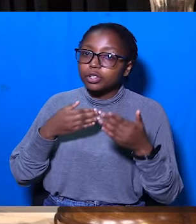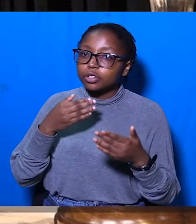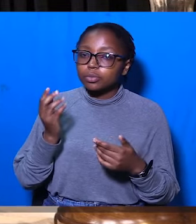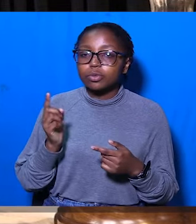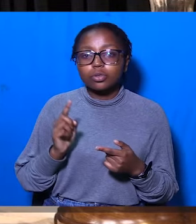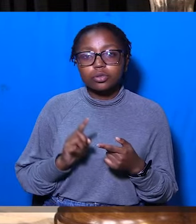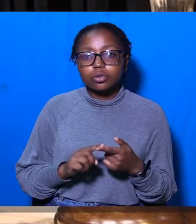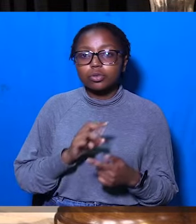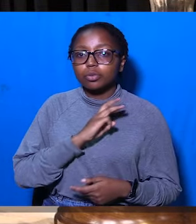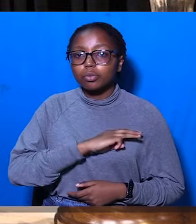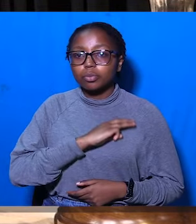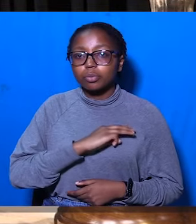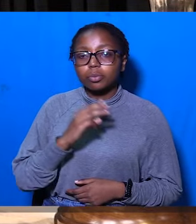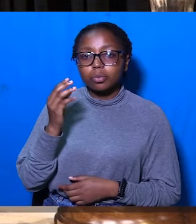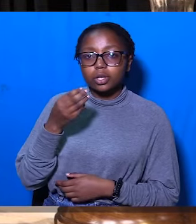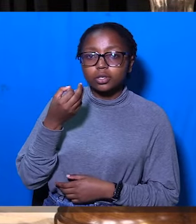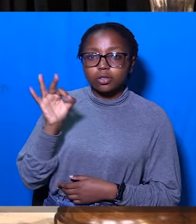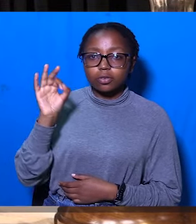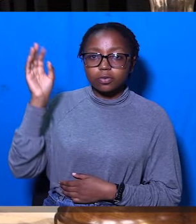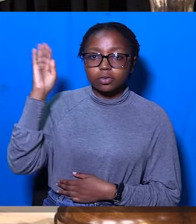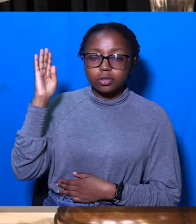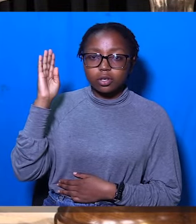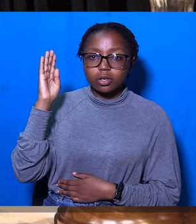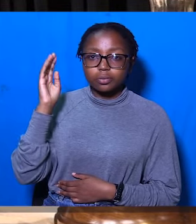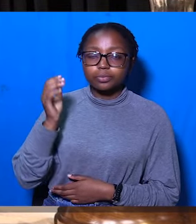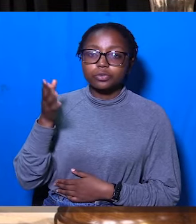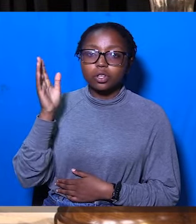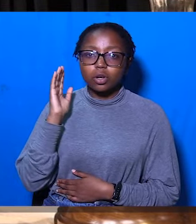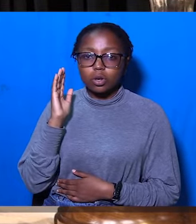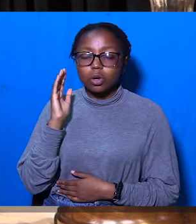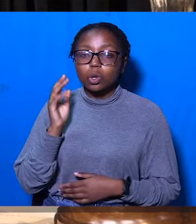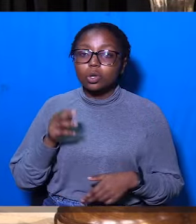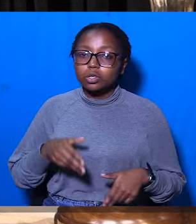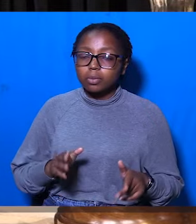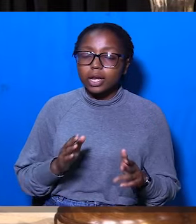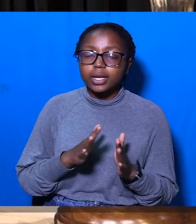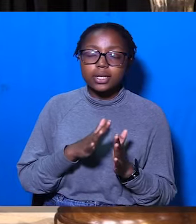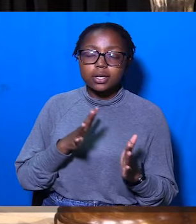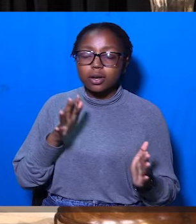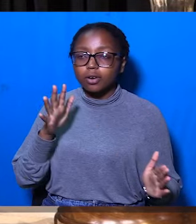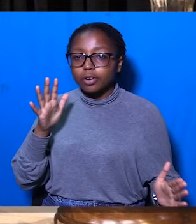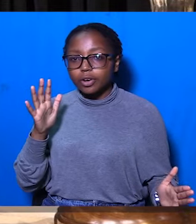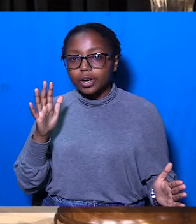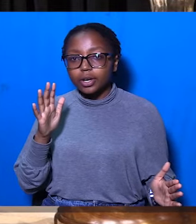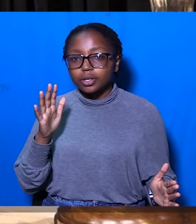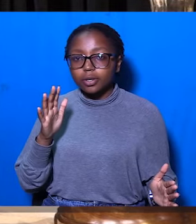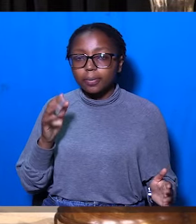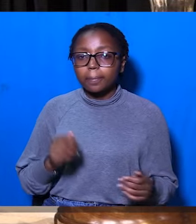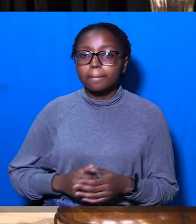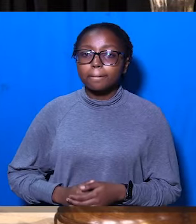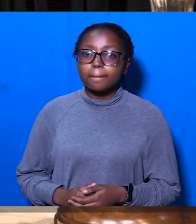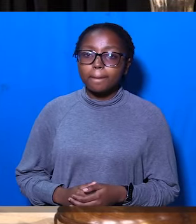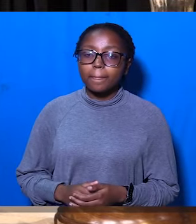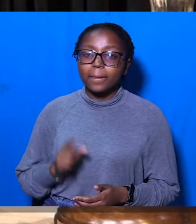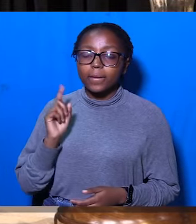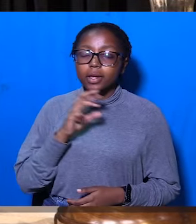God's plans, brothers and sisters, goes above human understanding, and his mercy extends to all who believe. Human understanding